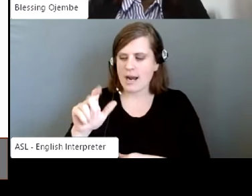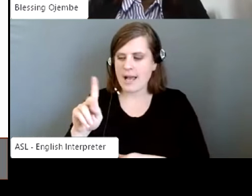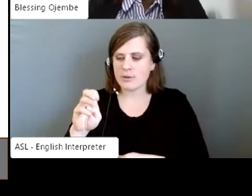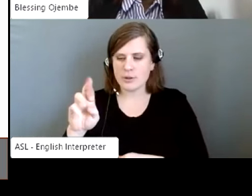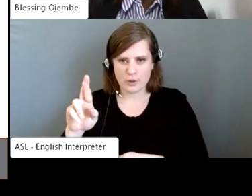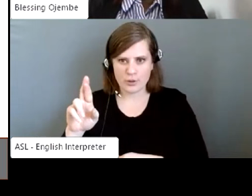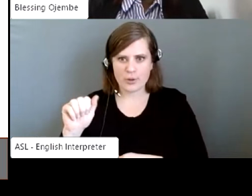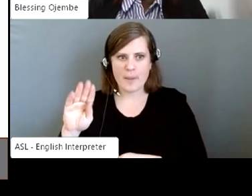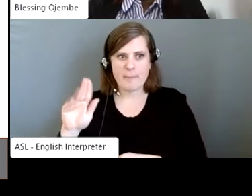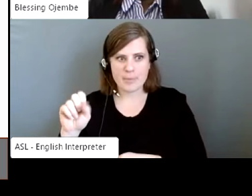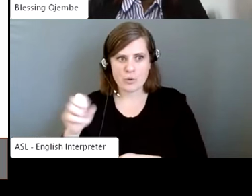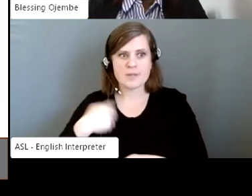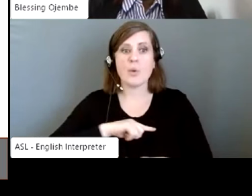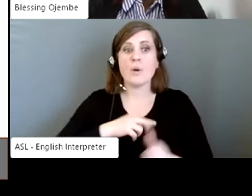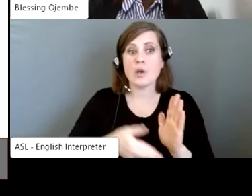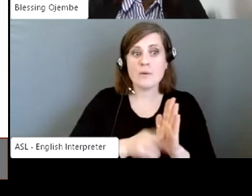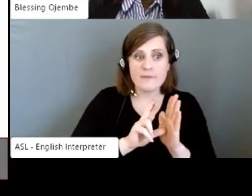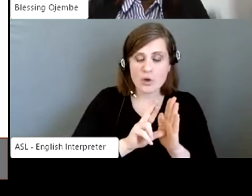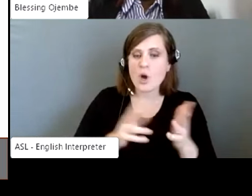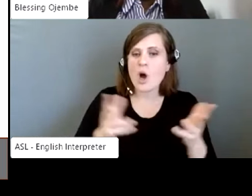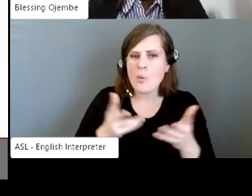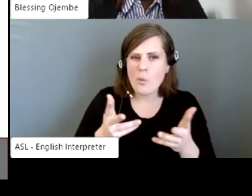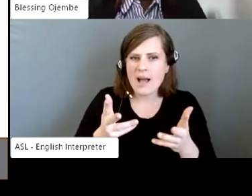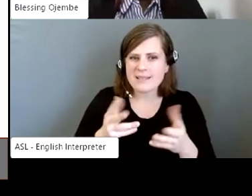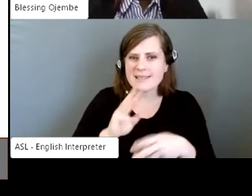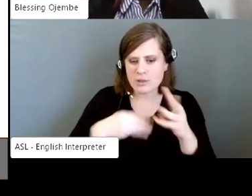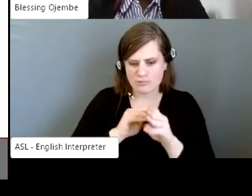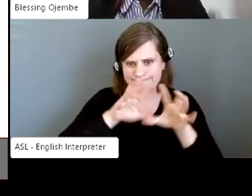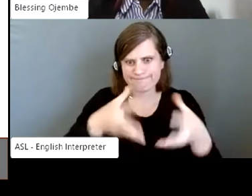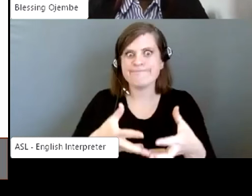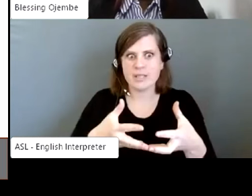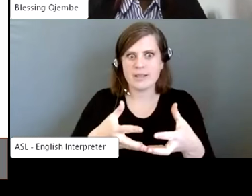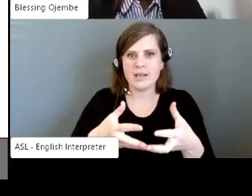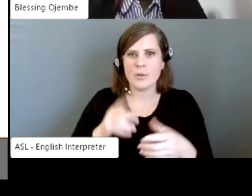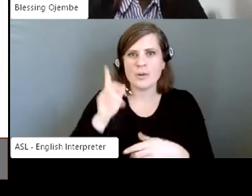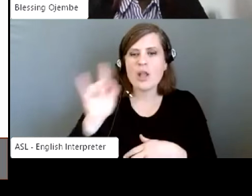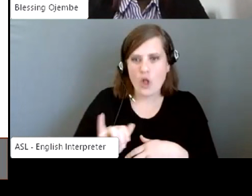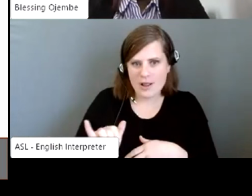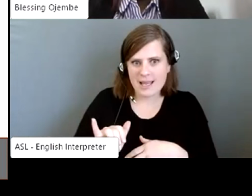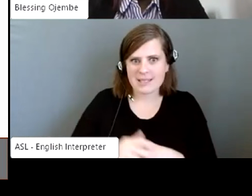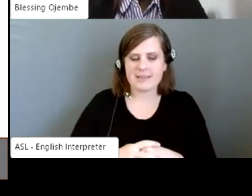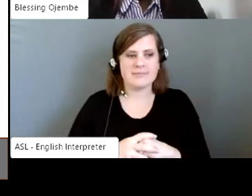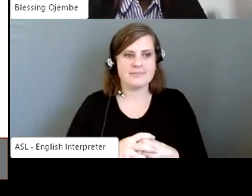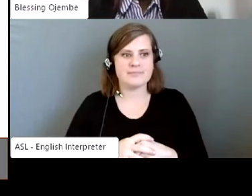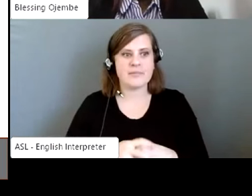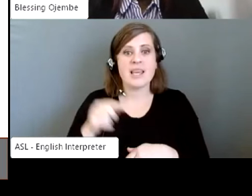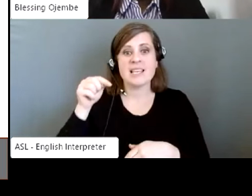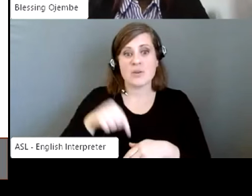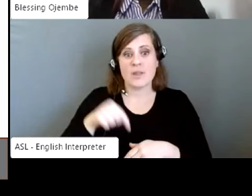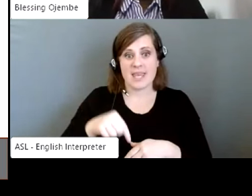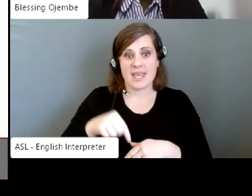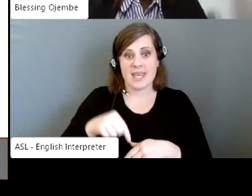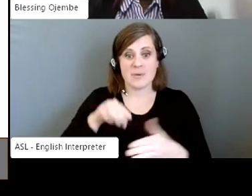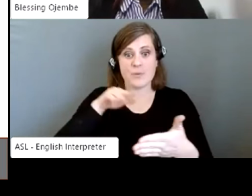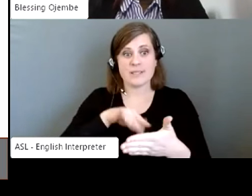our liberty to review what actually is the global prevalence of elder abuse. And this study was done